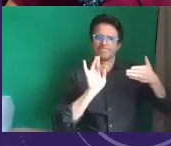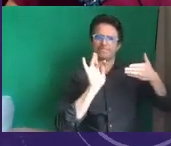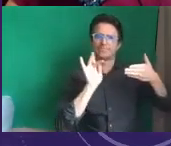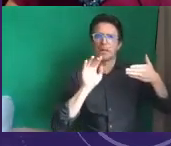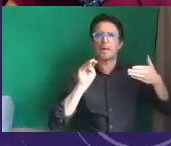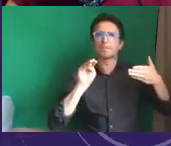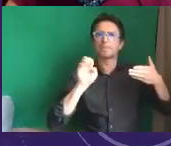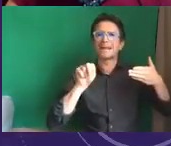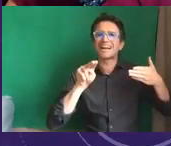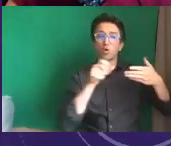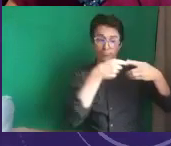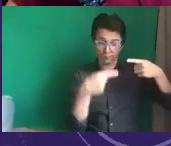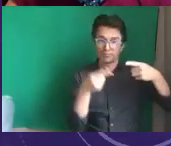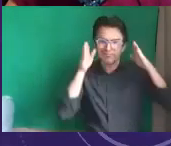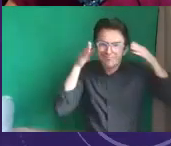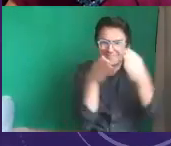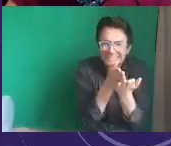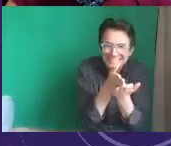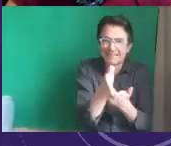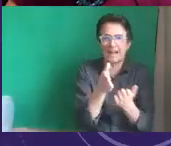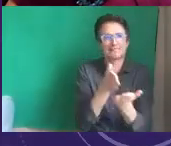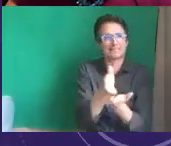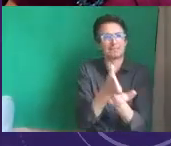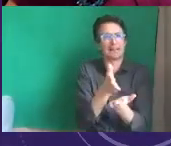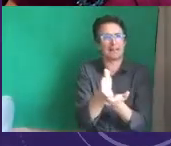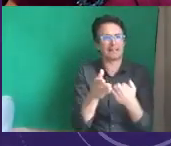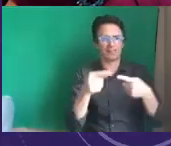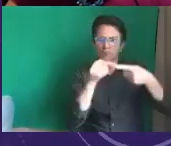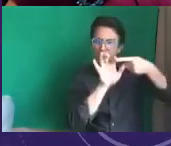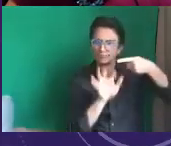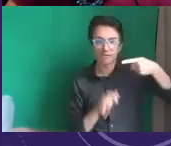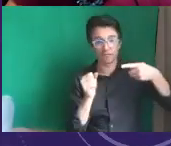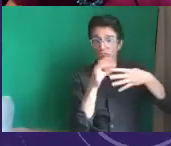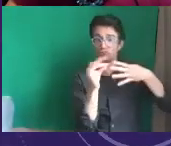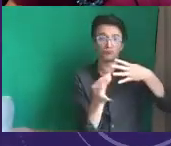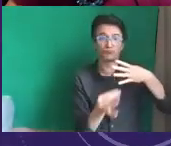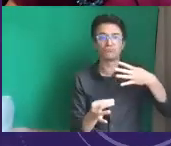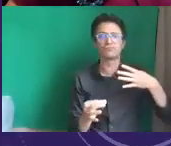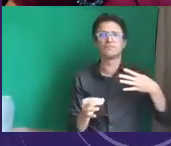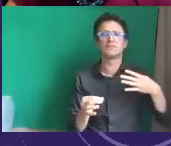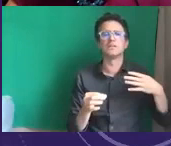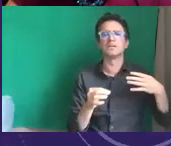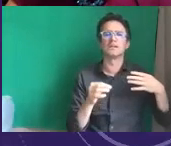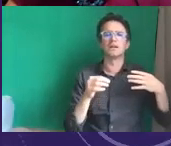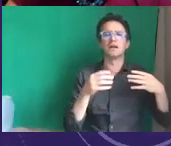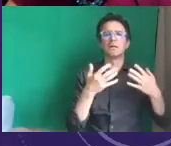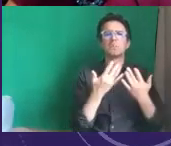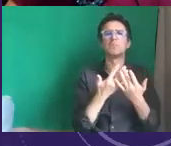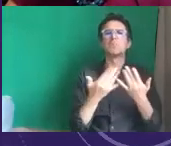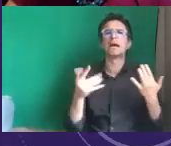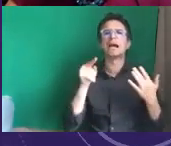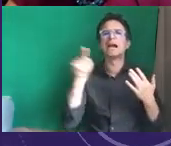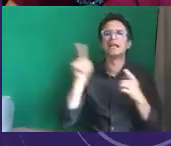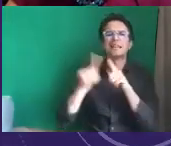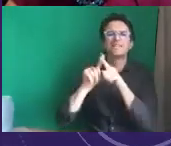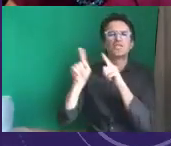platforms have accessibility features built in, but they don't tell you how to do it. They don't make it public information, which